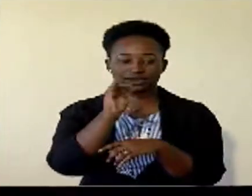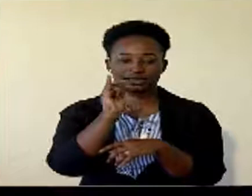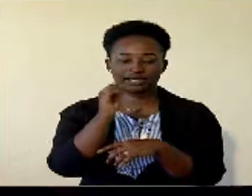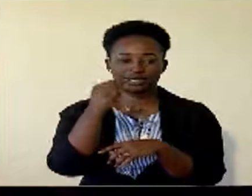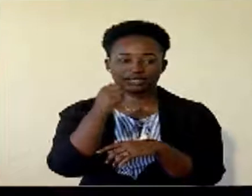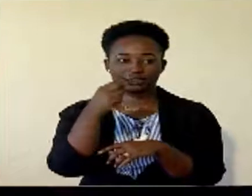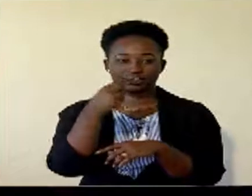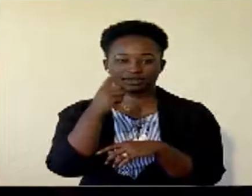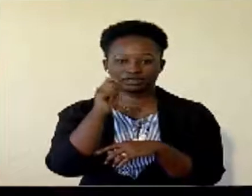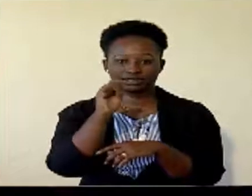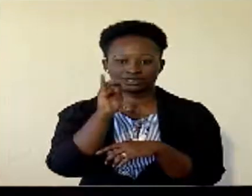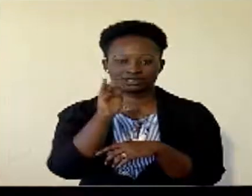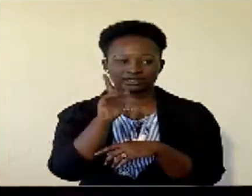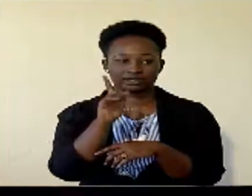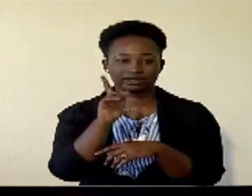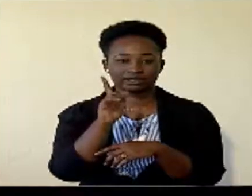pulled